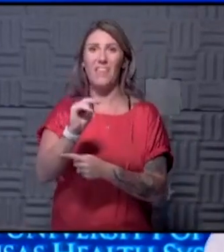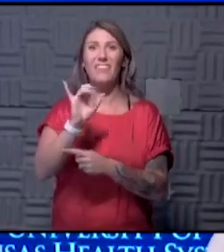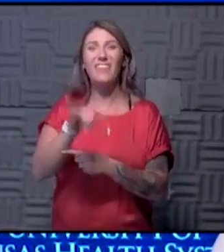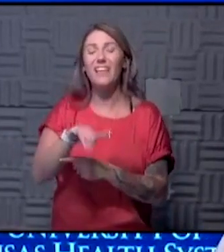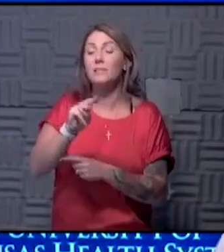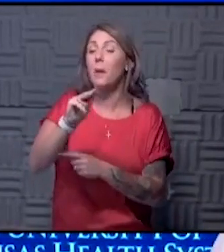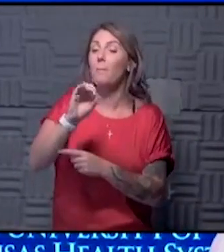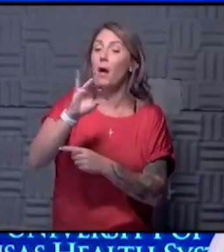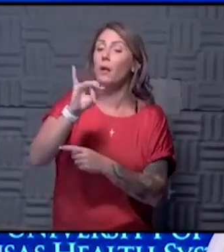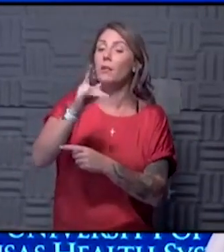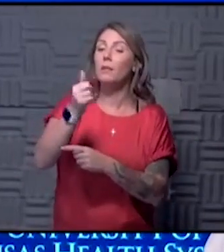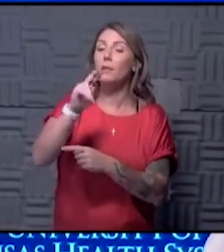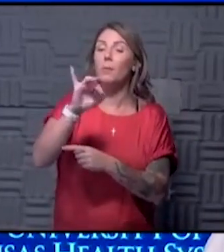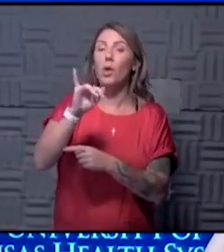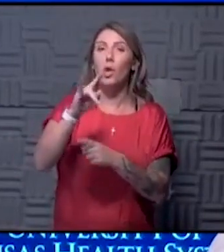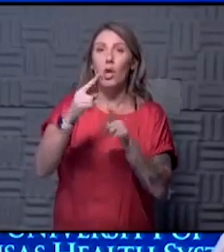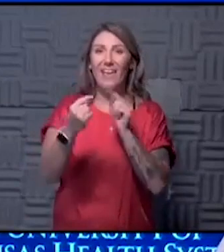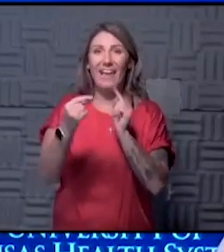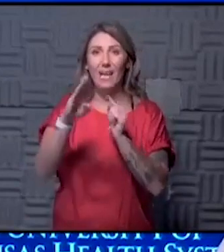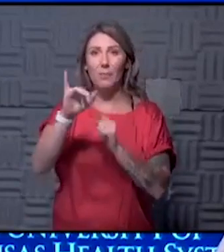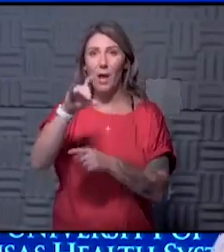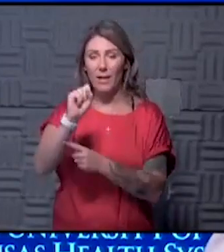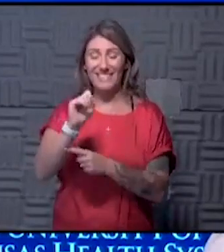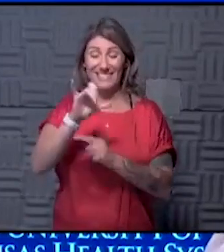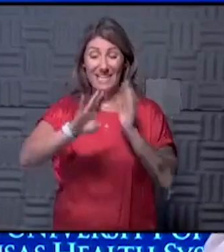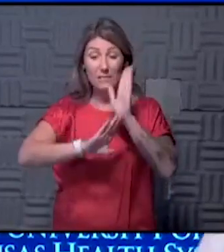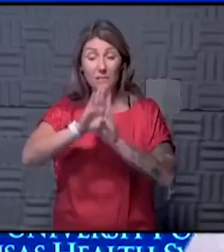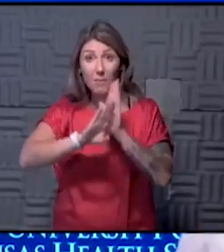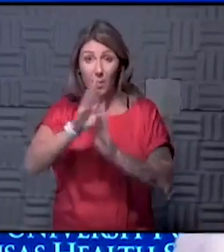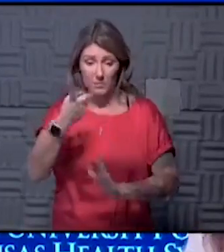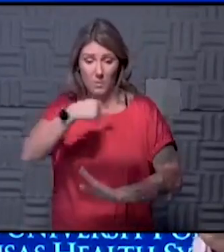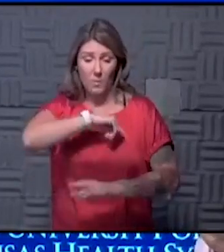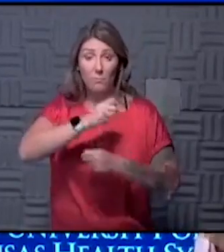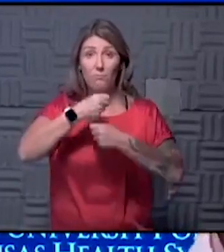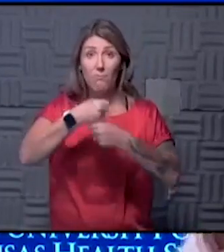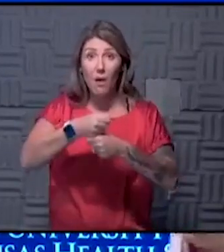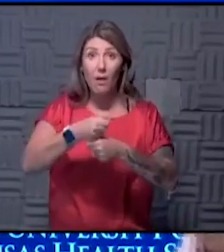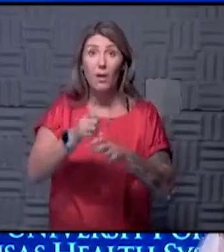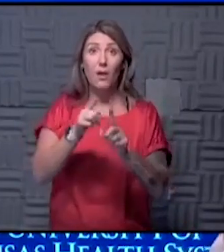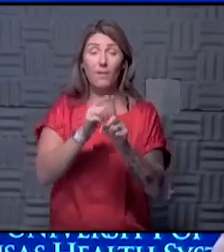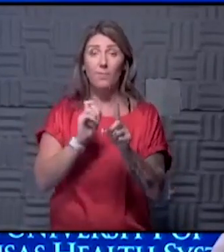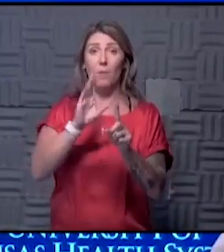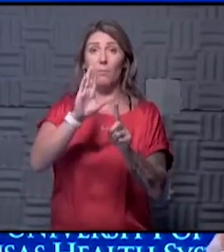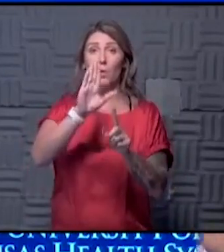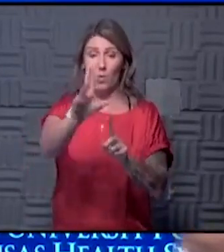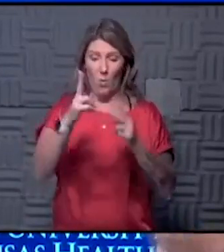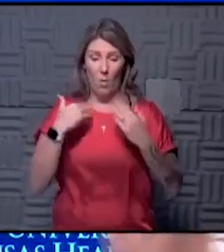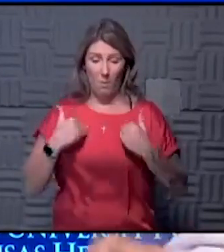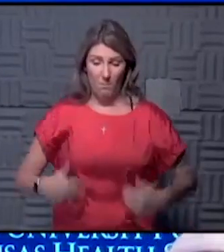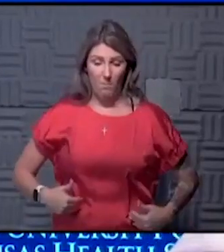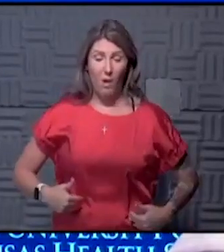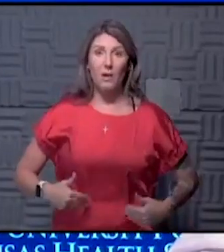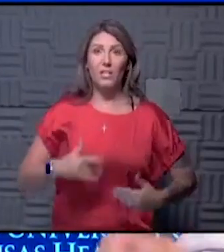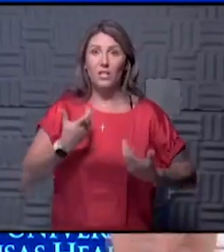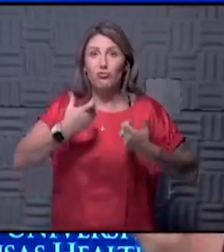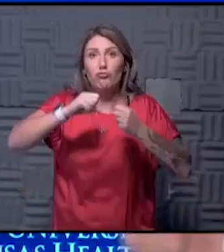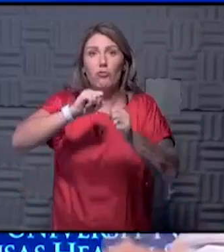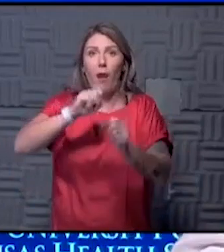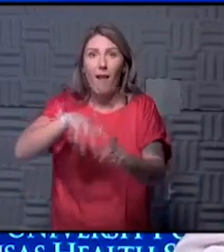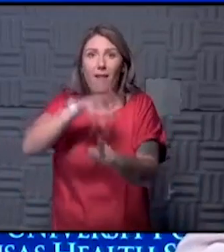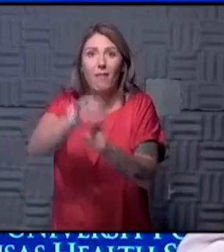That is, antibodies that we have developed that are used by your body to try and